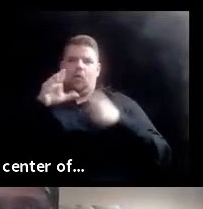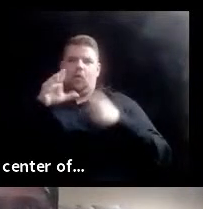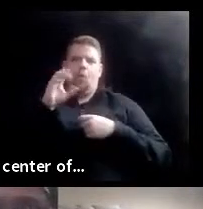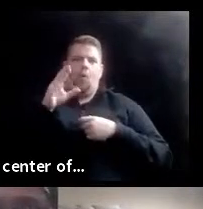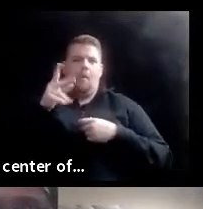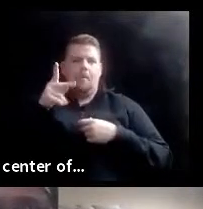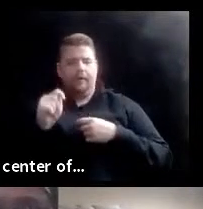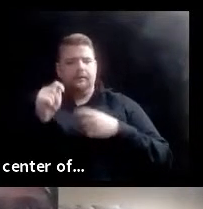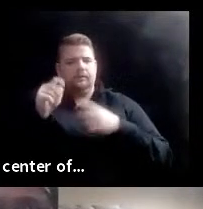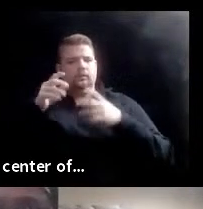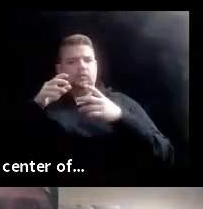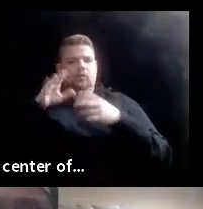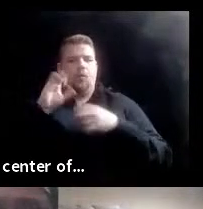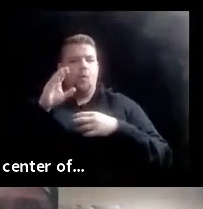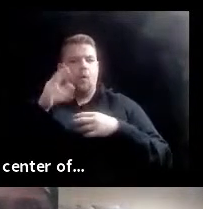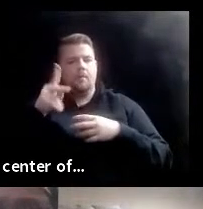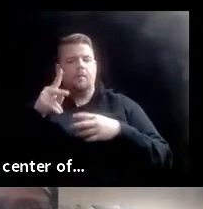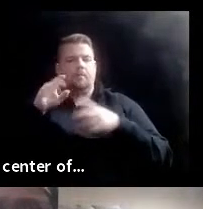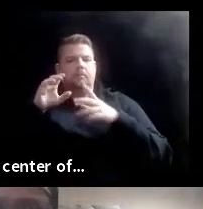way.